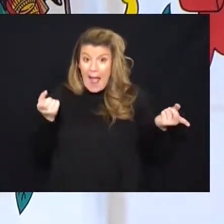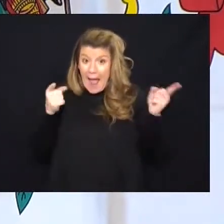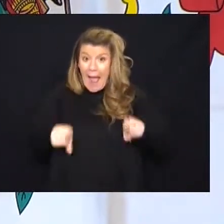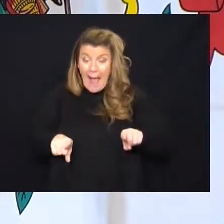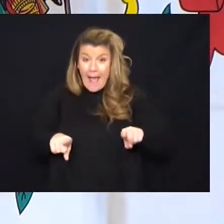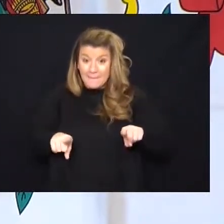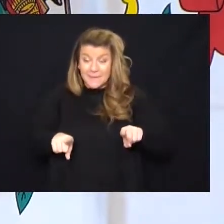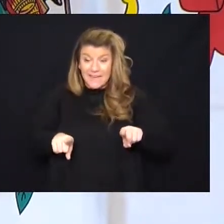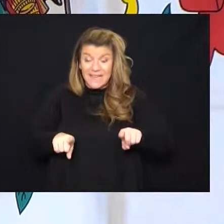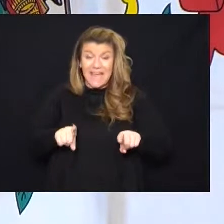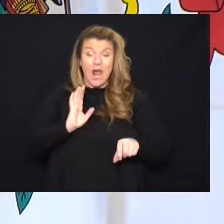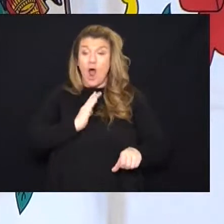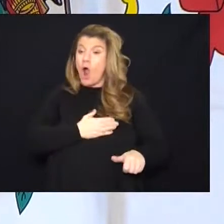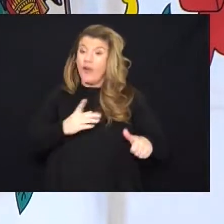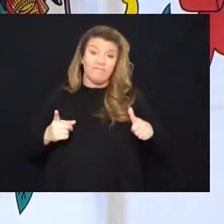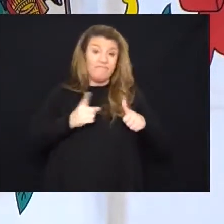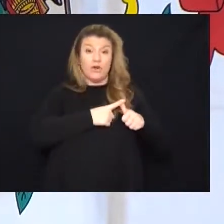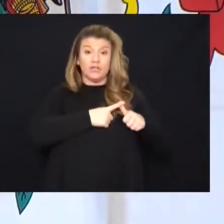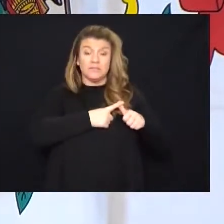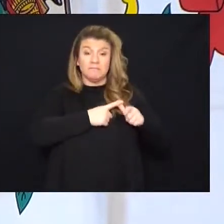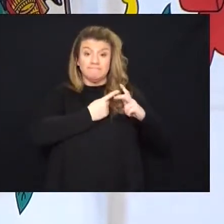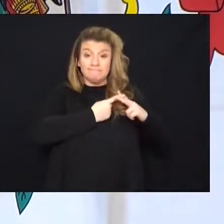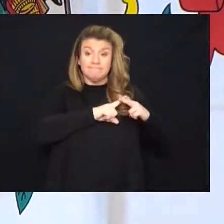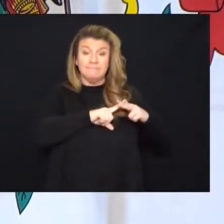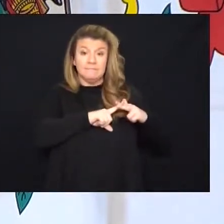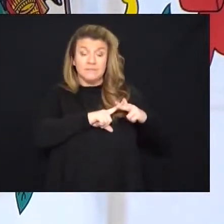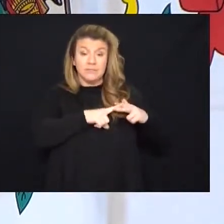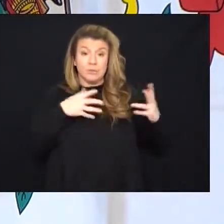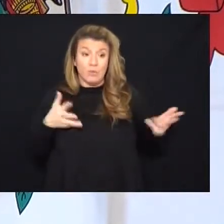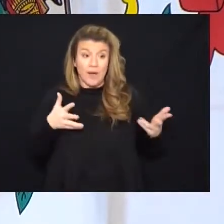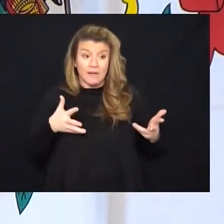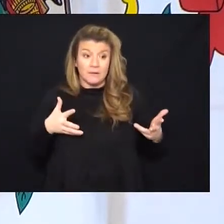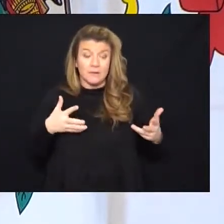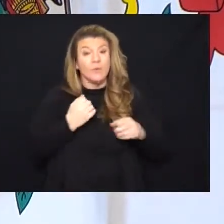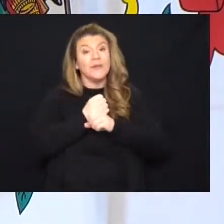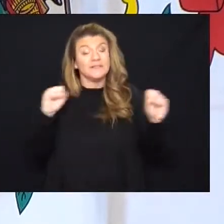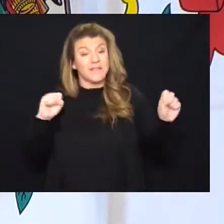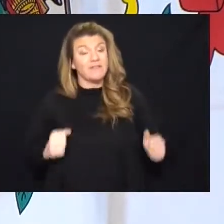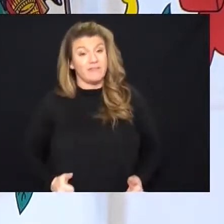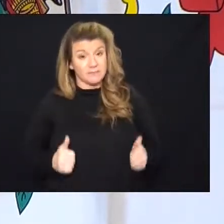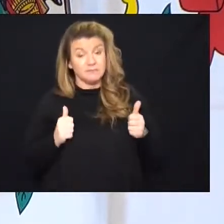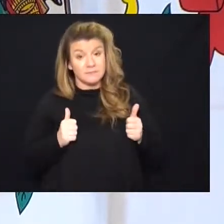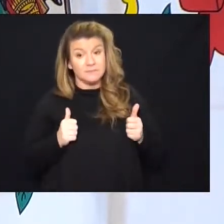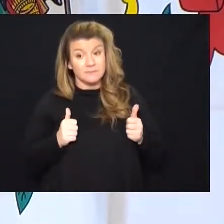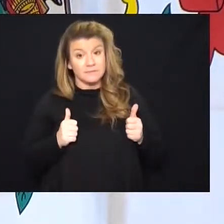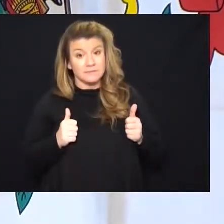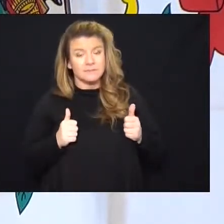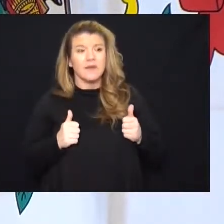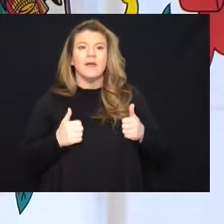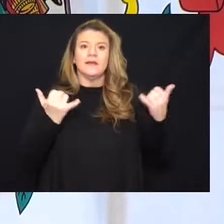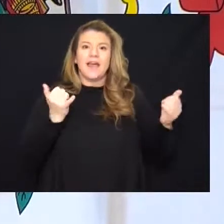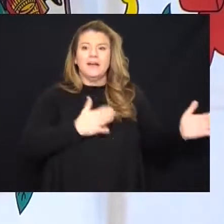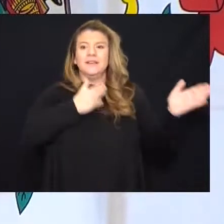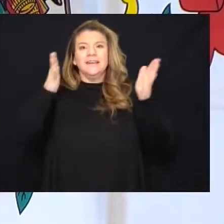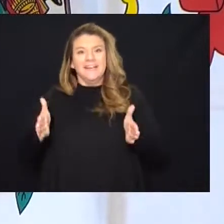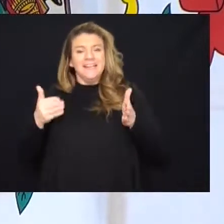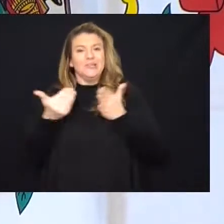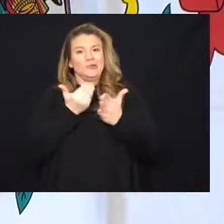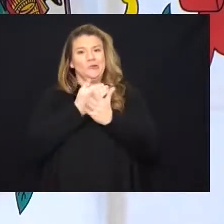the first moves was we saved a bunch of lives. Now, in the situation we're in right now, we